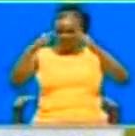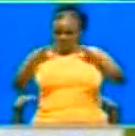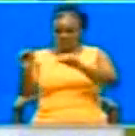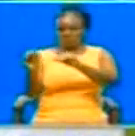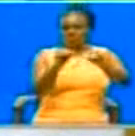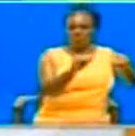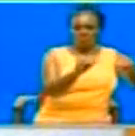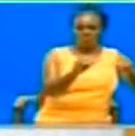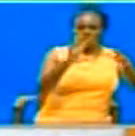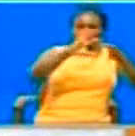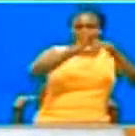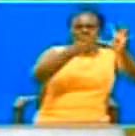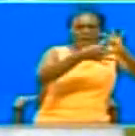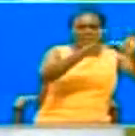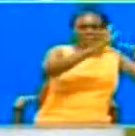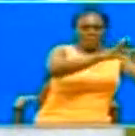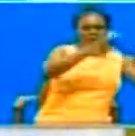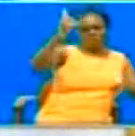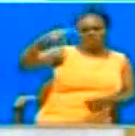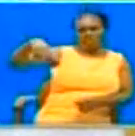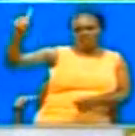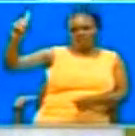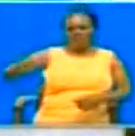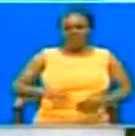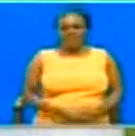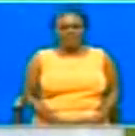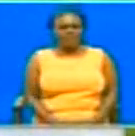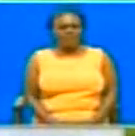shift to the Olympic qualifiers.